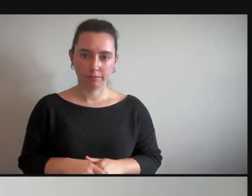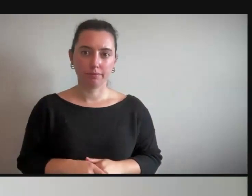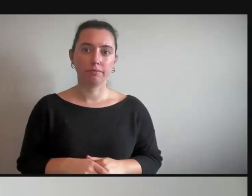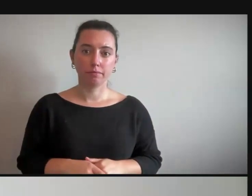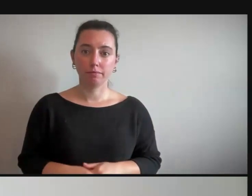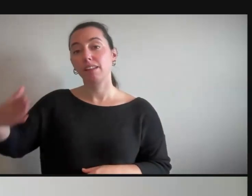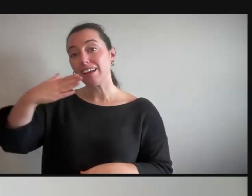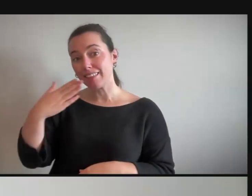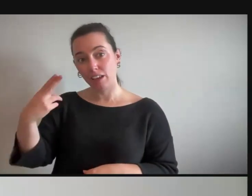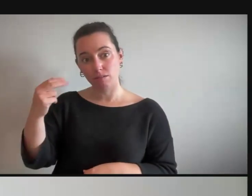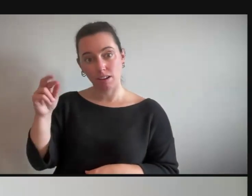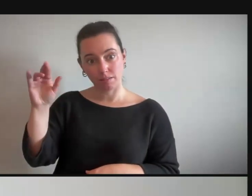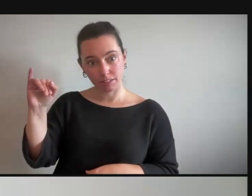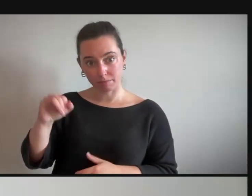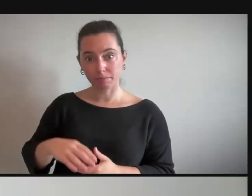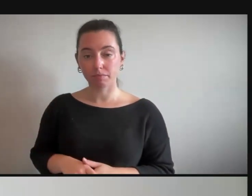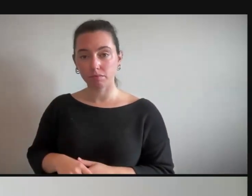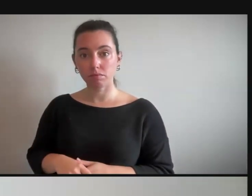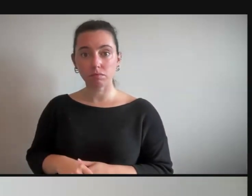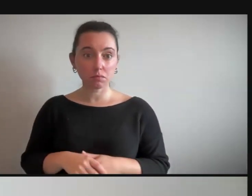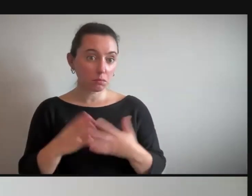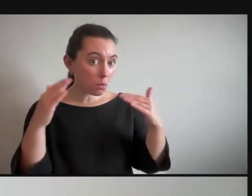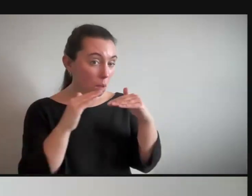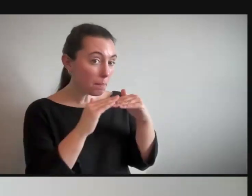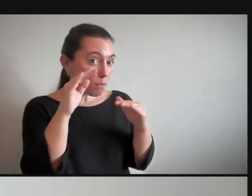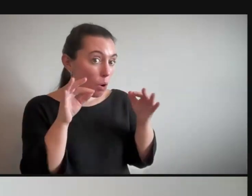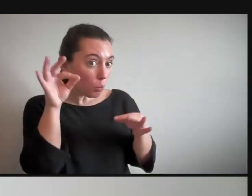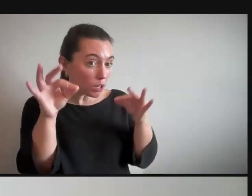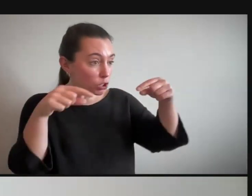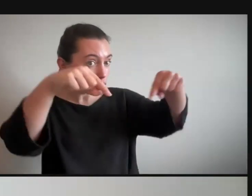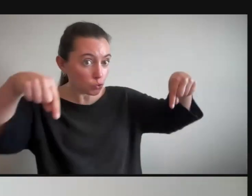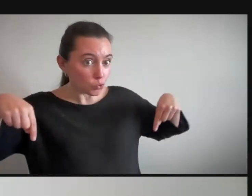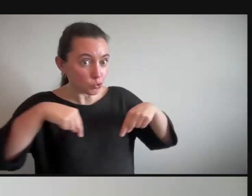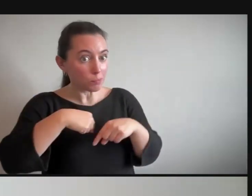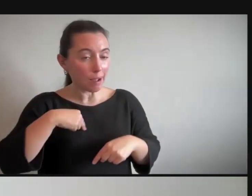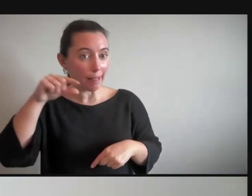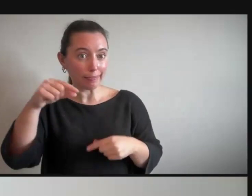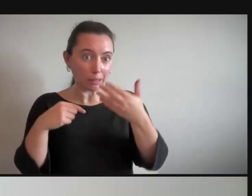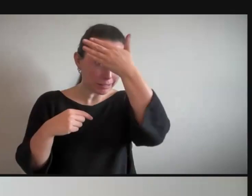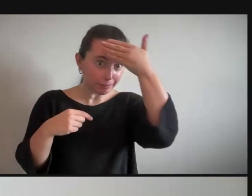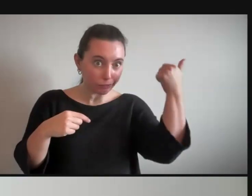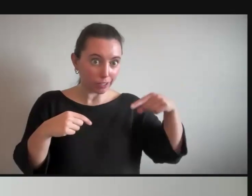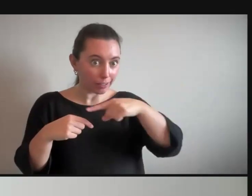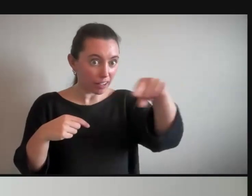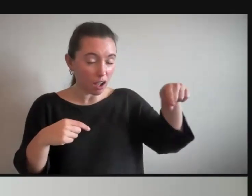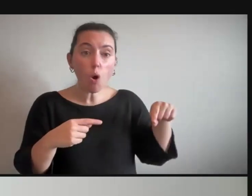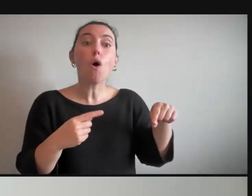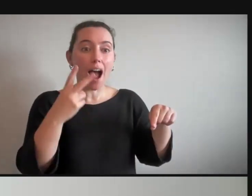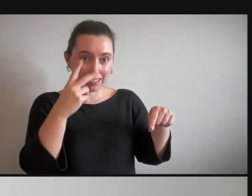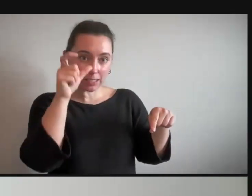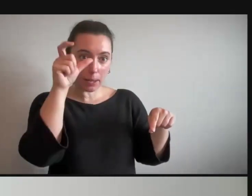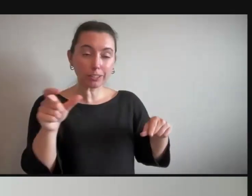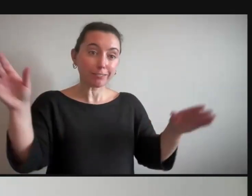you. And I don't know if we have any questions in the room. I forgot to yes, we have somebody waving there. Can we have a